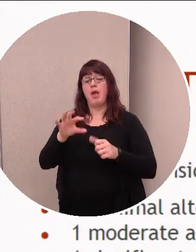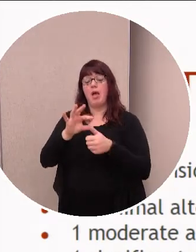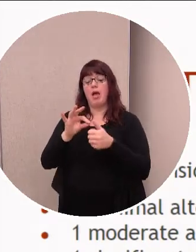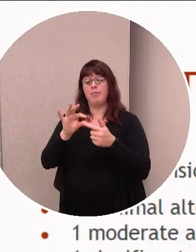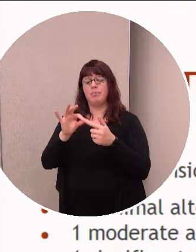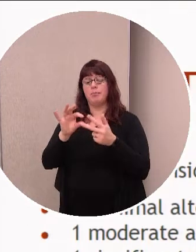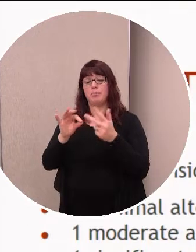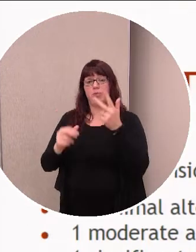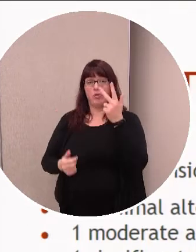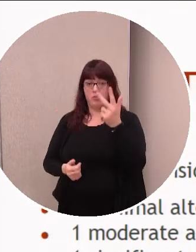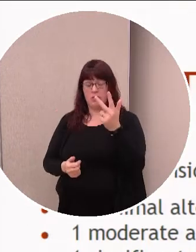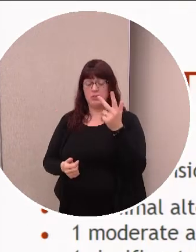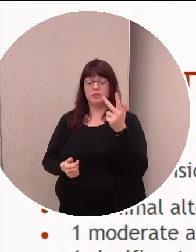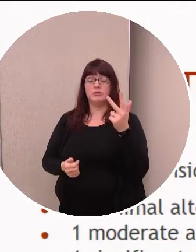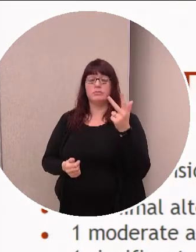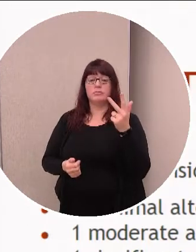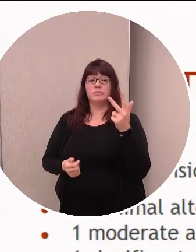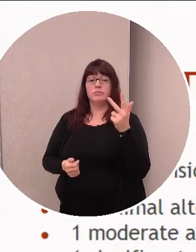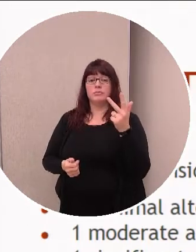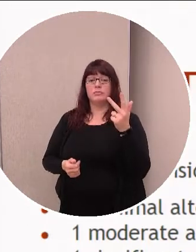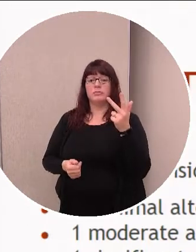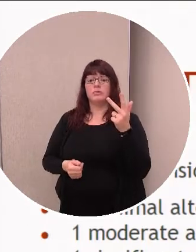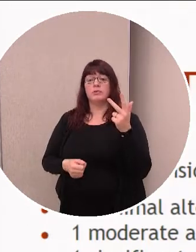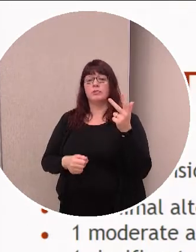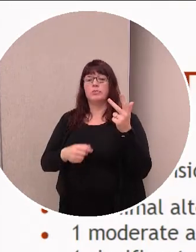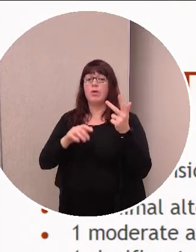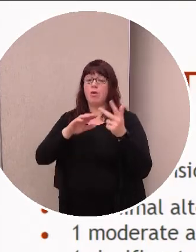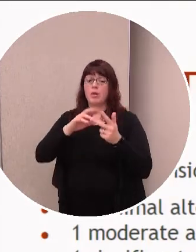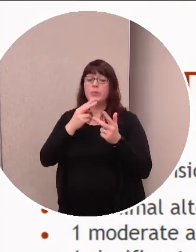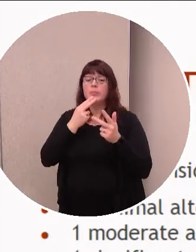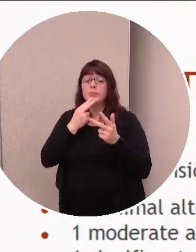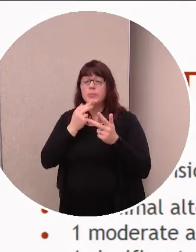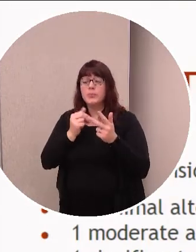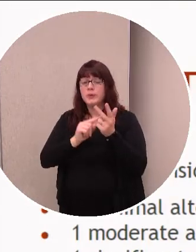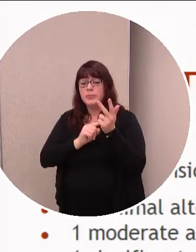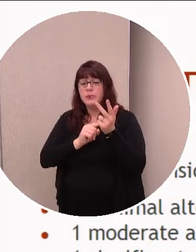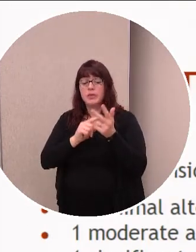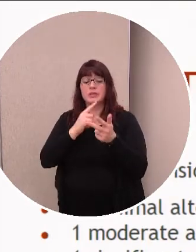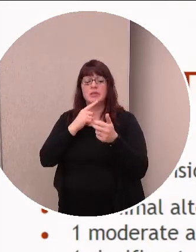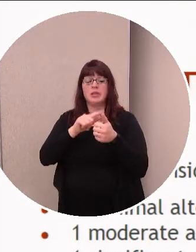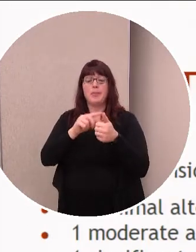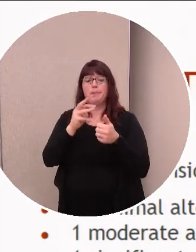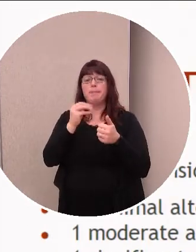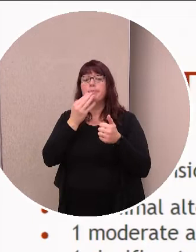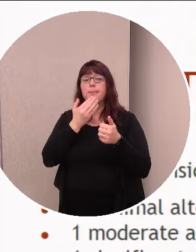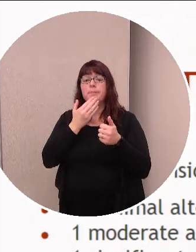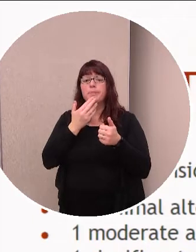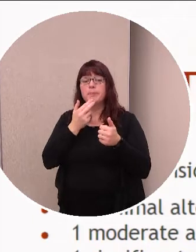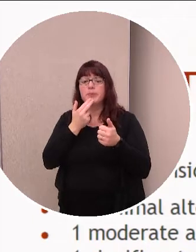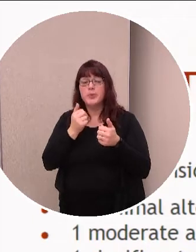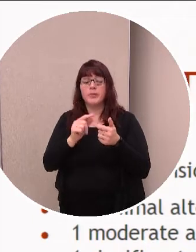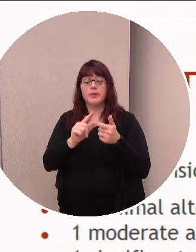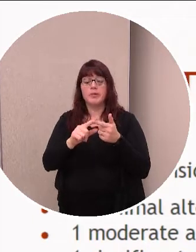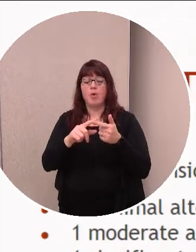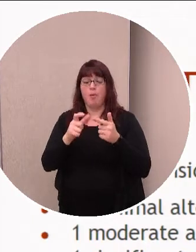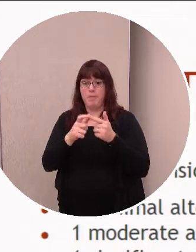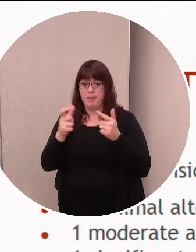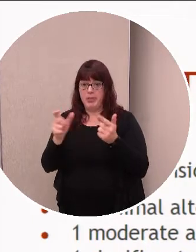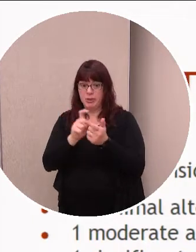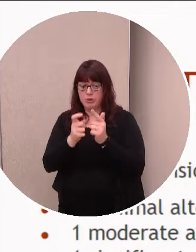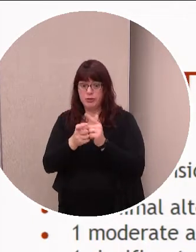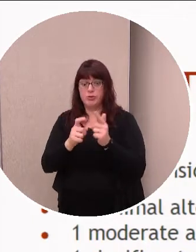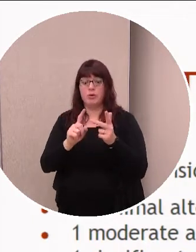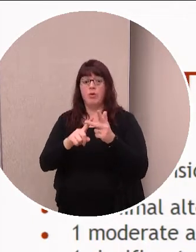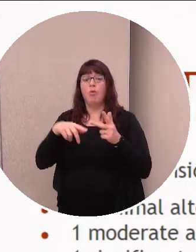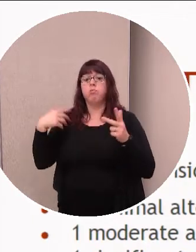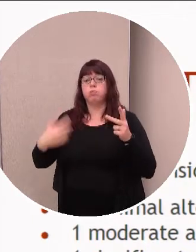options were put forward: minimal alteration, moderate alteration, and a significant alteration. Based on